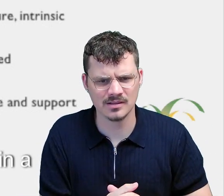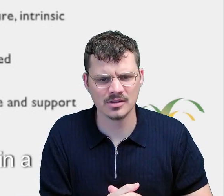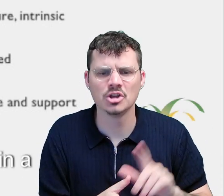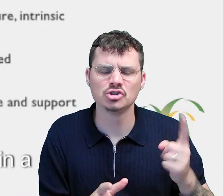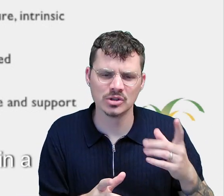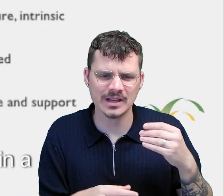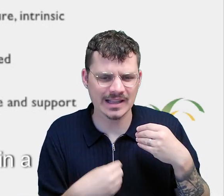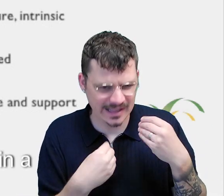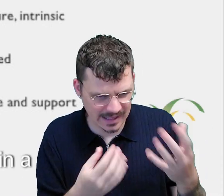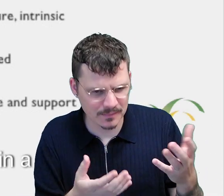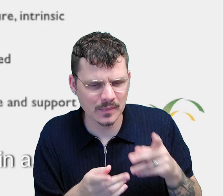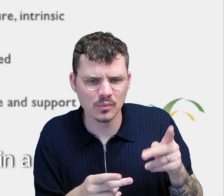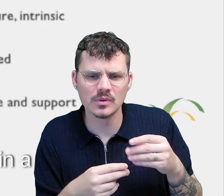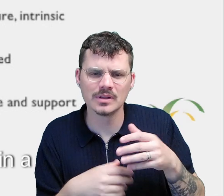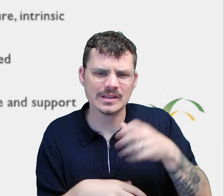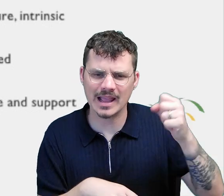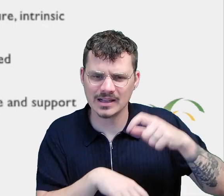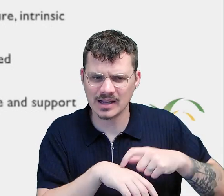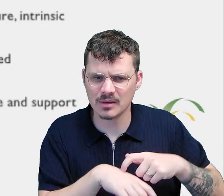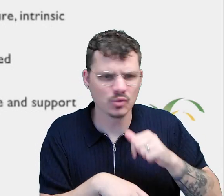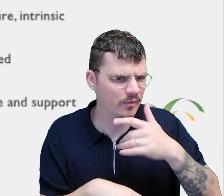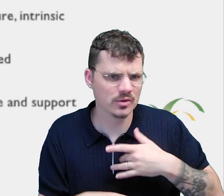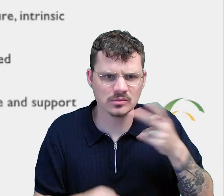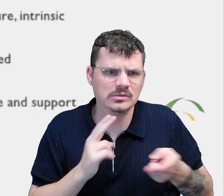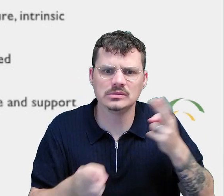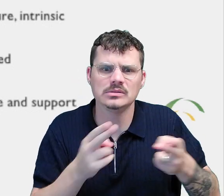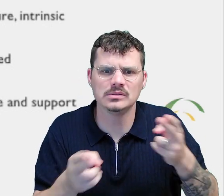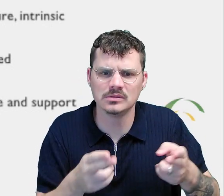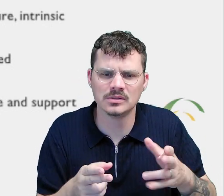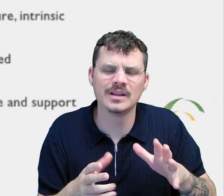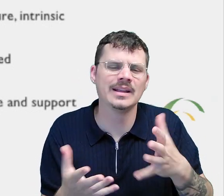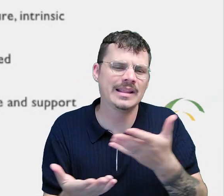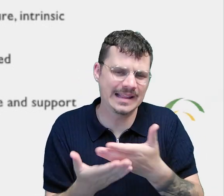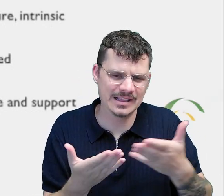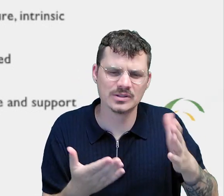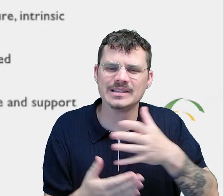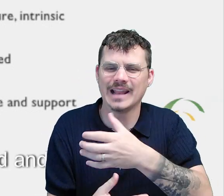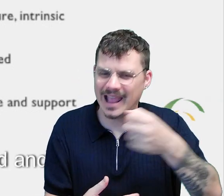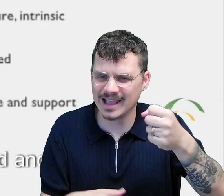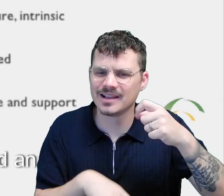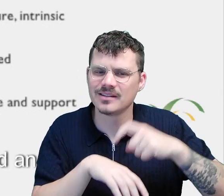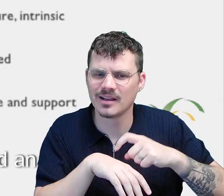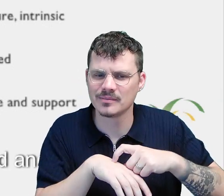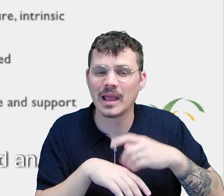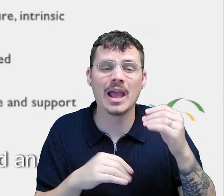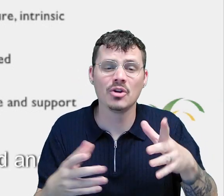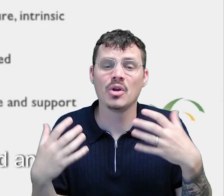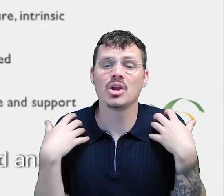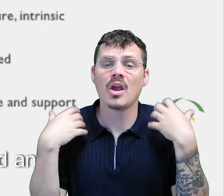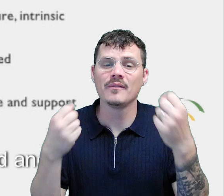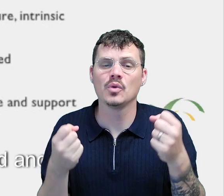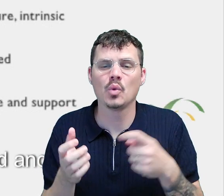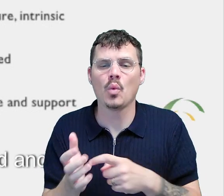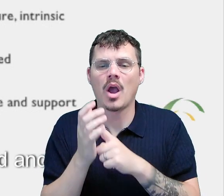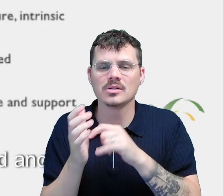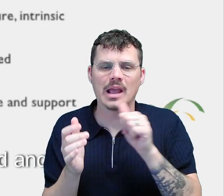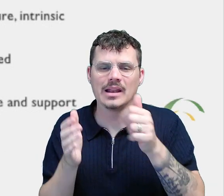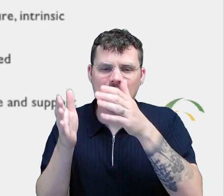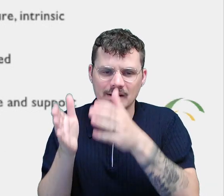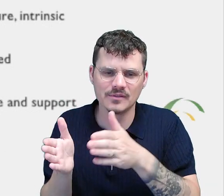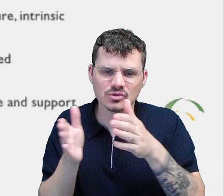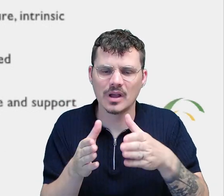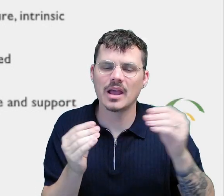get people to take their time, not be in a big rush. Things take time. And recovery requires an individualized